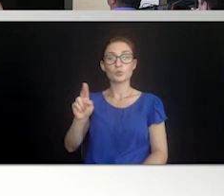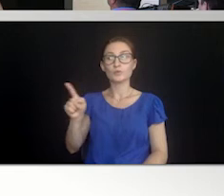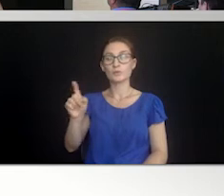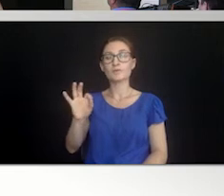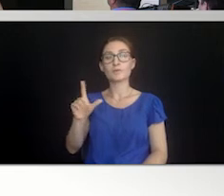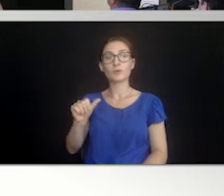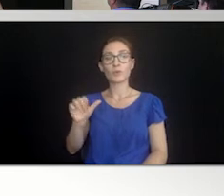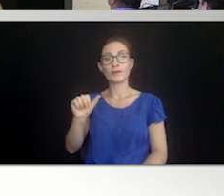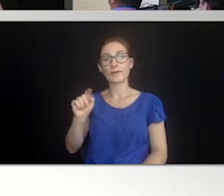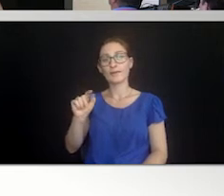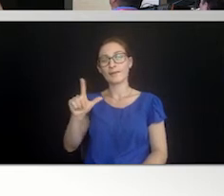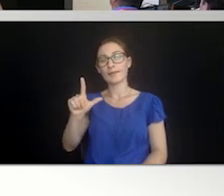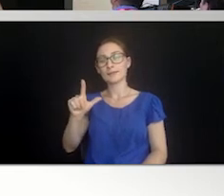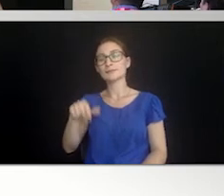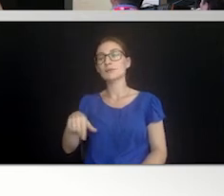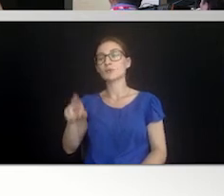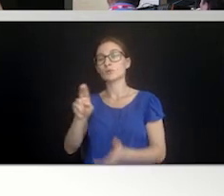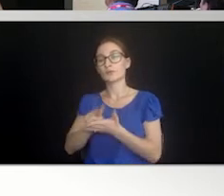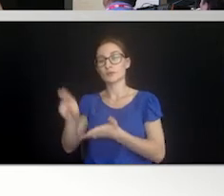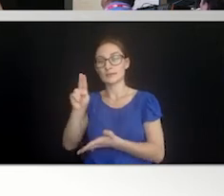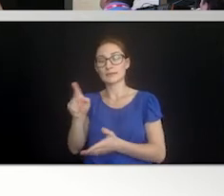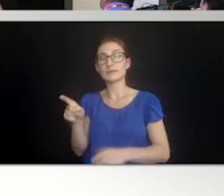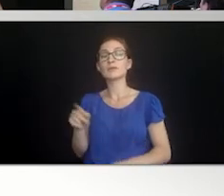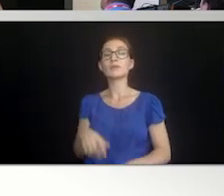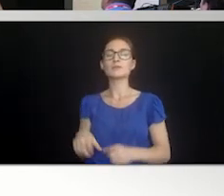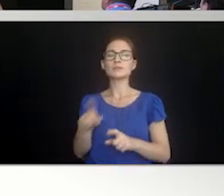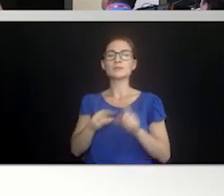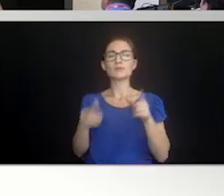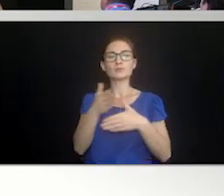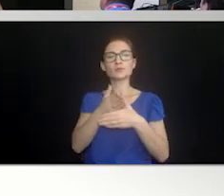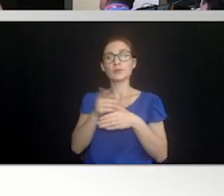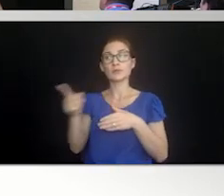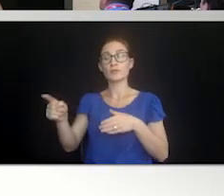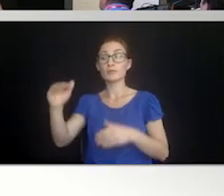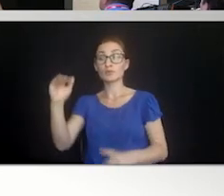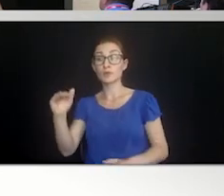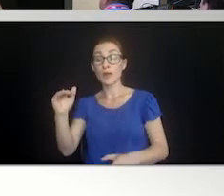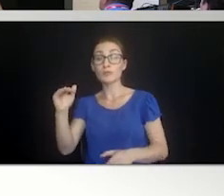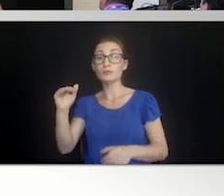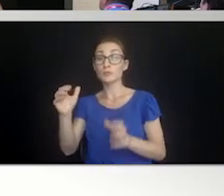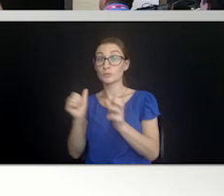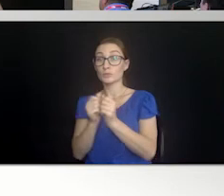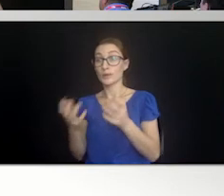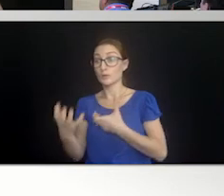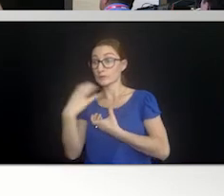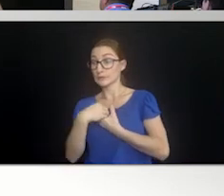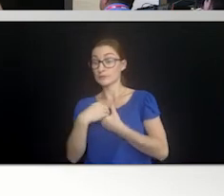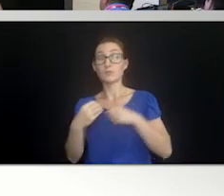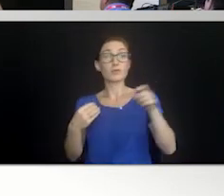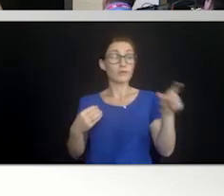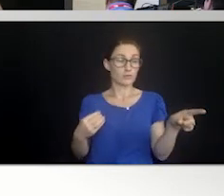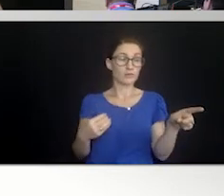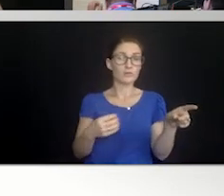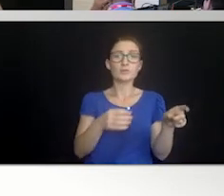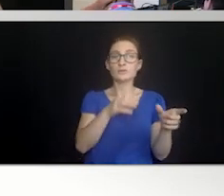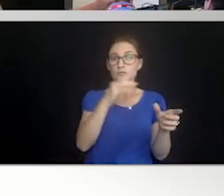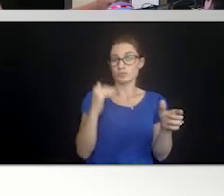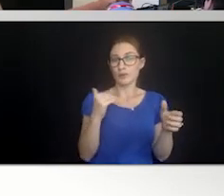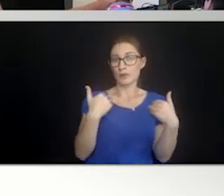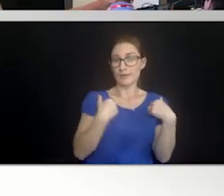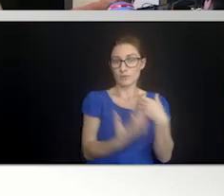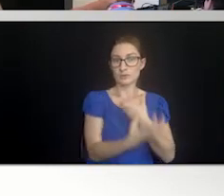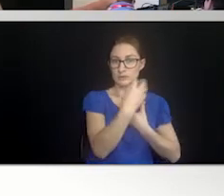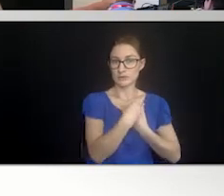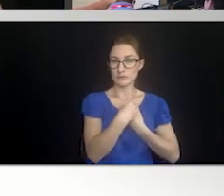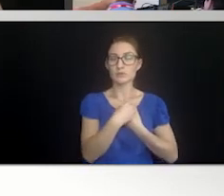really deals with the importance of the difference in working with a child on the spectrum as someone who's not